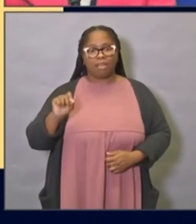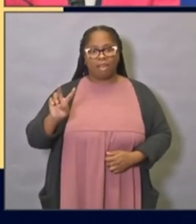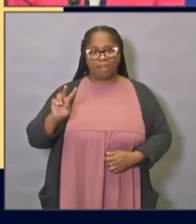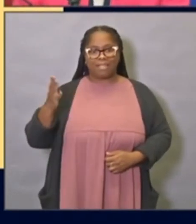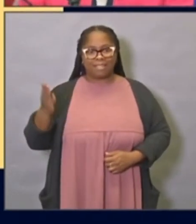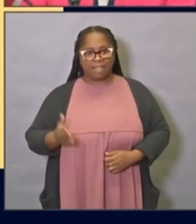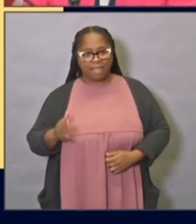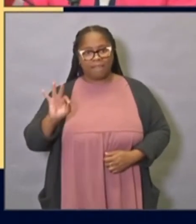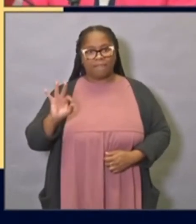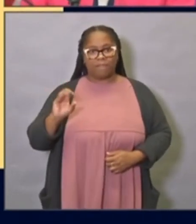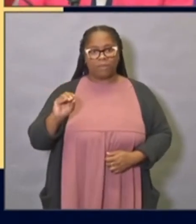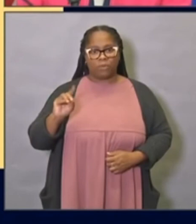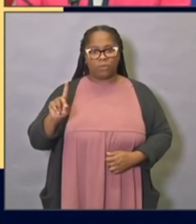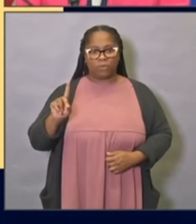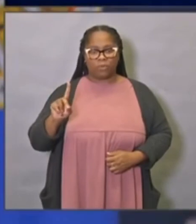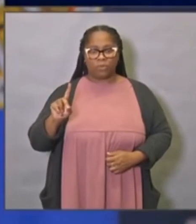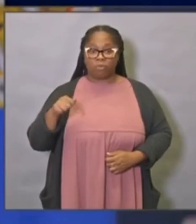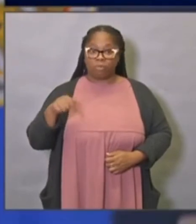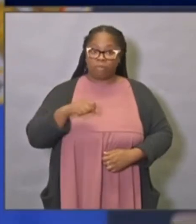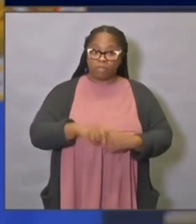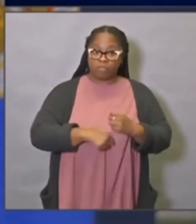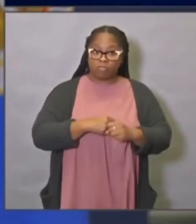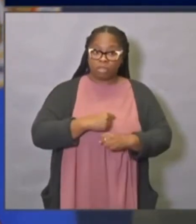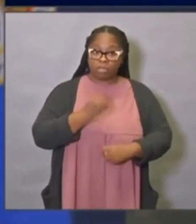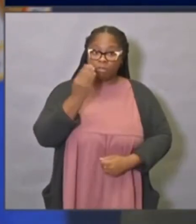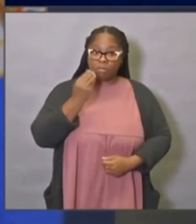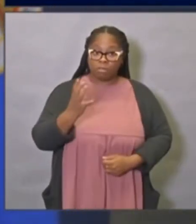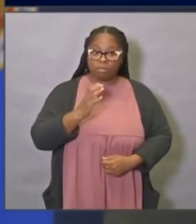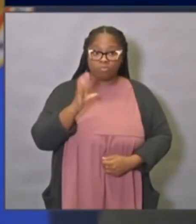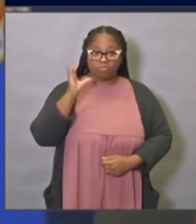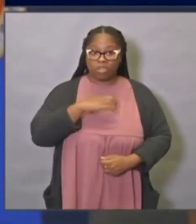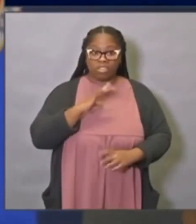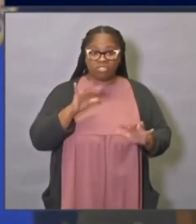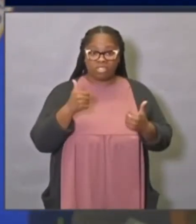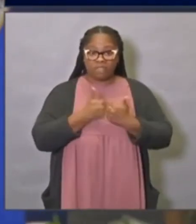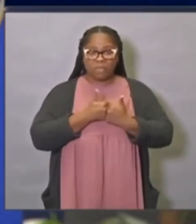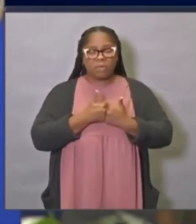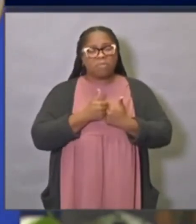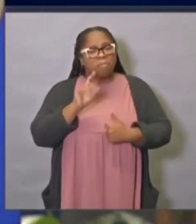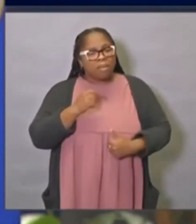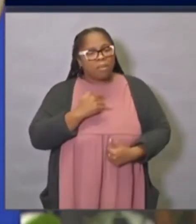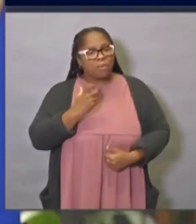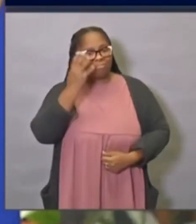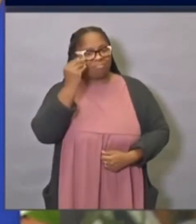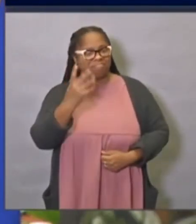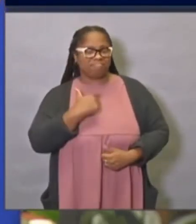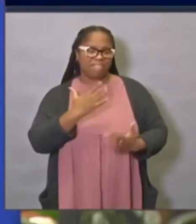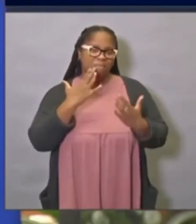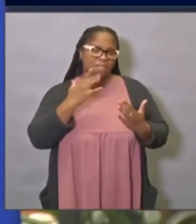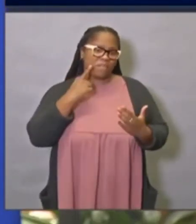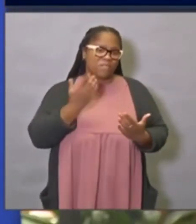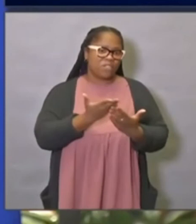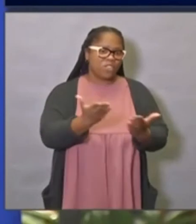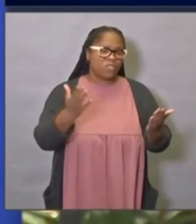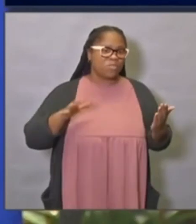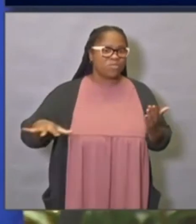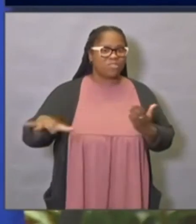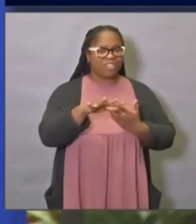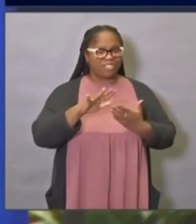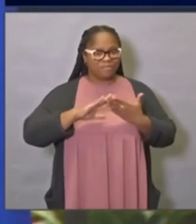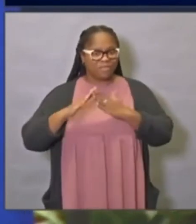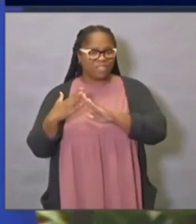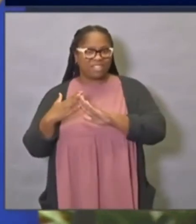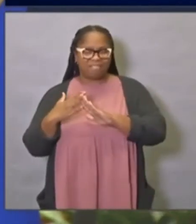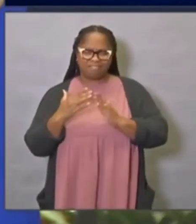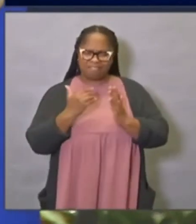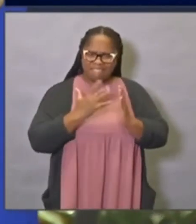been a strange and difficult year, but I want to share that I'm thankful for all of you across our community. I'm thankful to live among